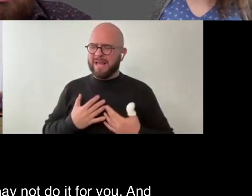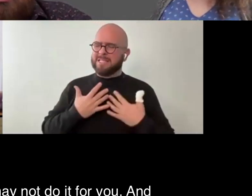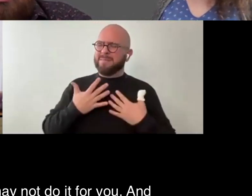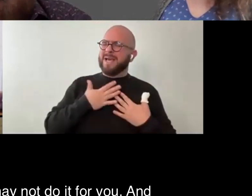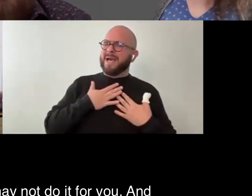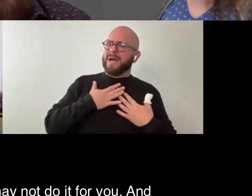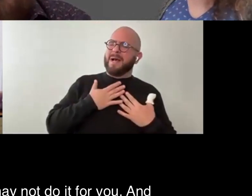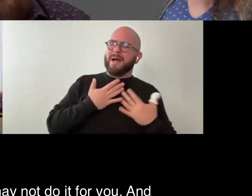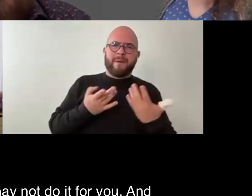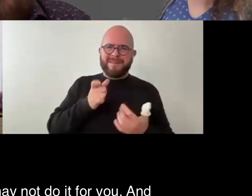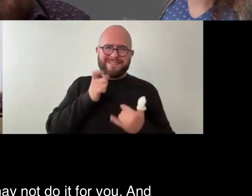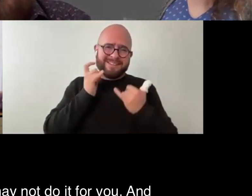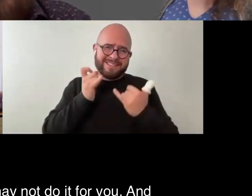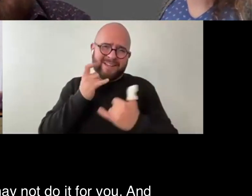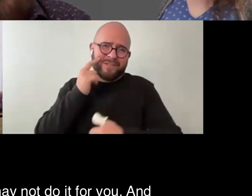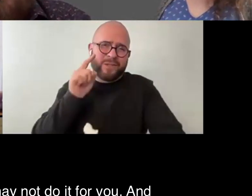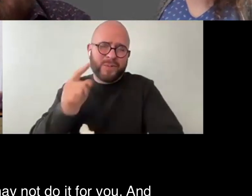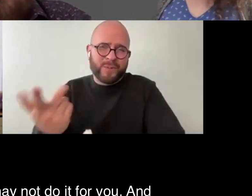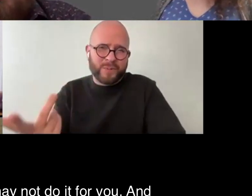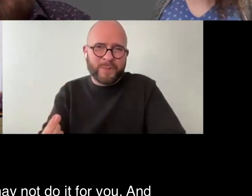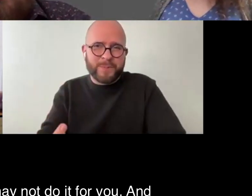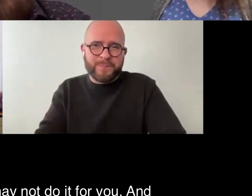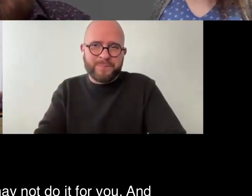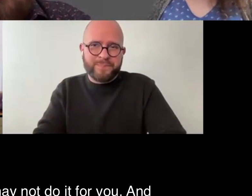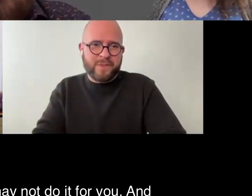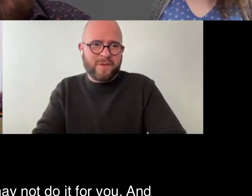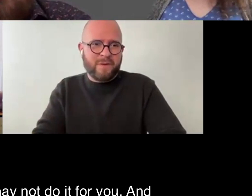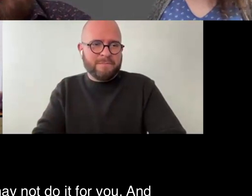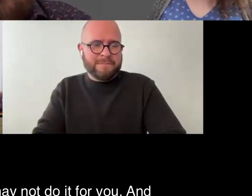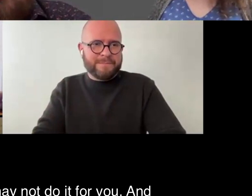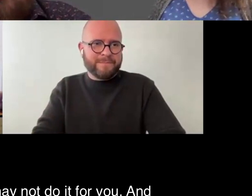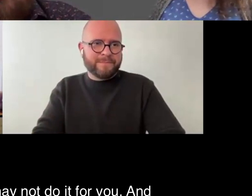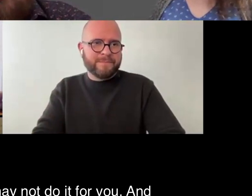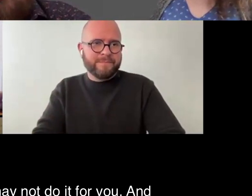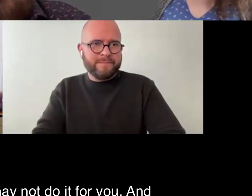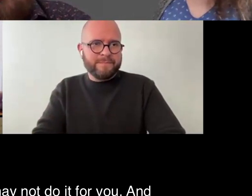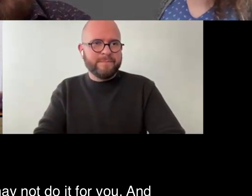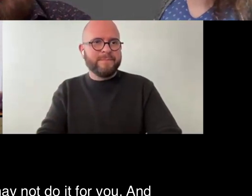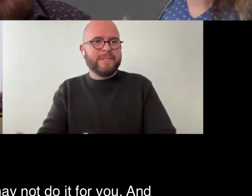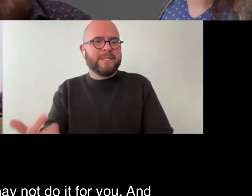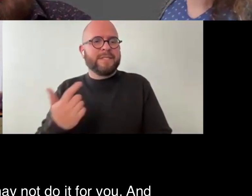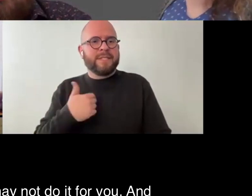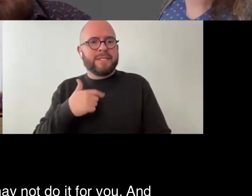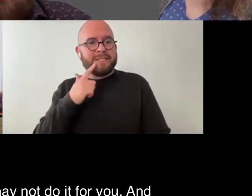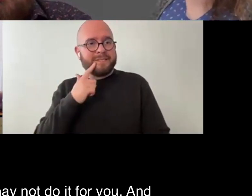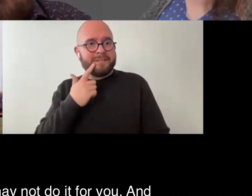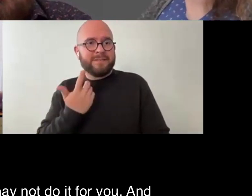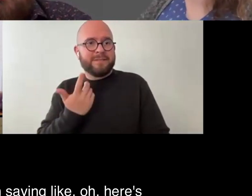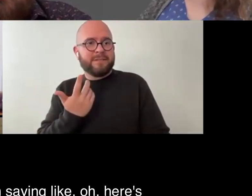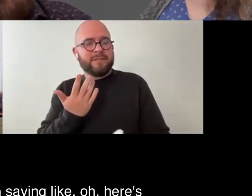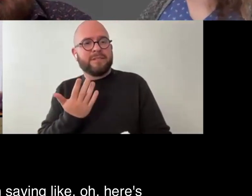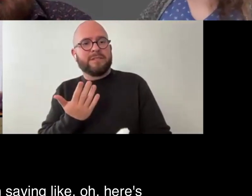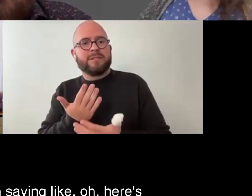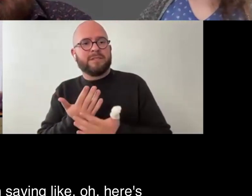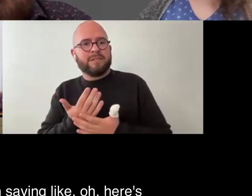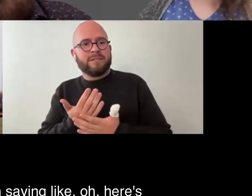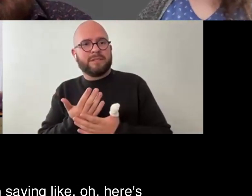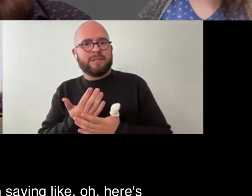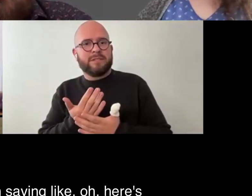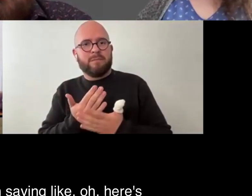you. And I think part of my orientation toward finding